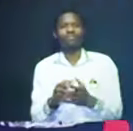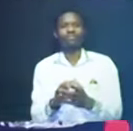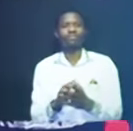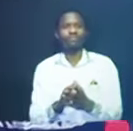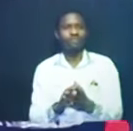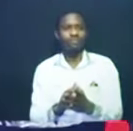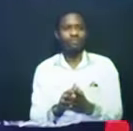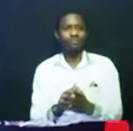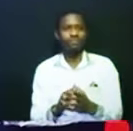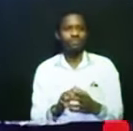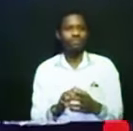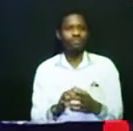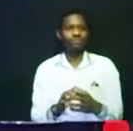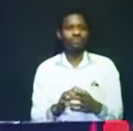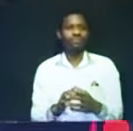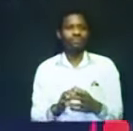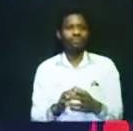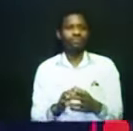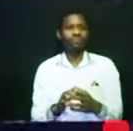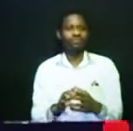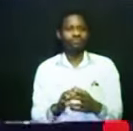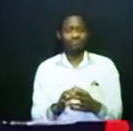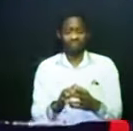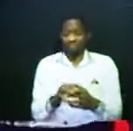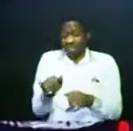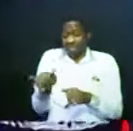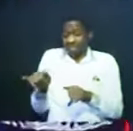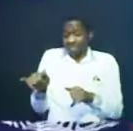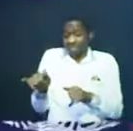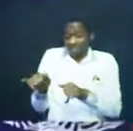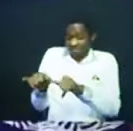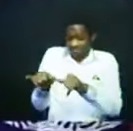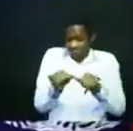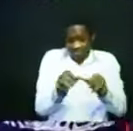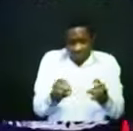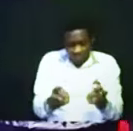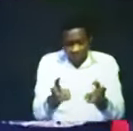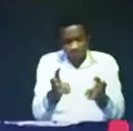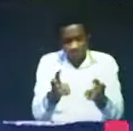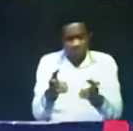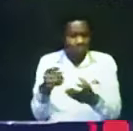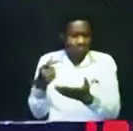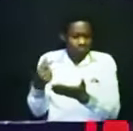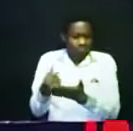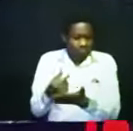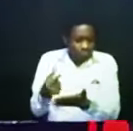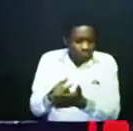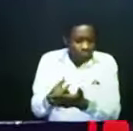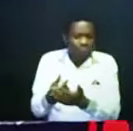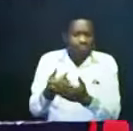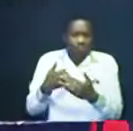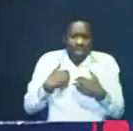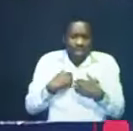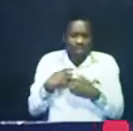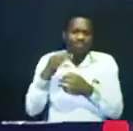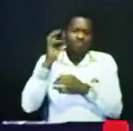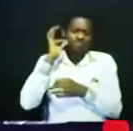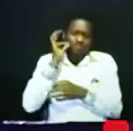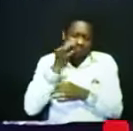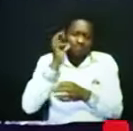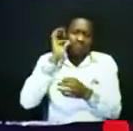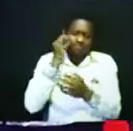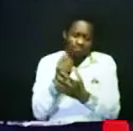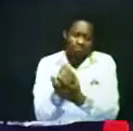wiase nyina enso no. In the same way, the gospel is bearing fruits and